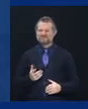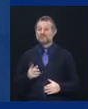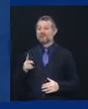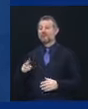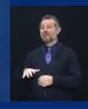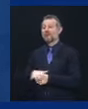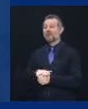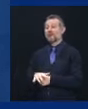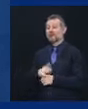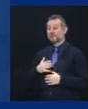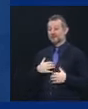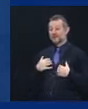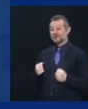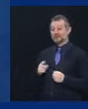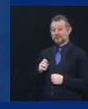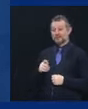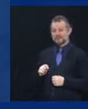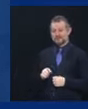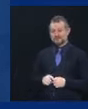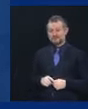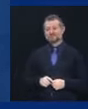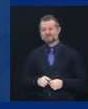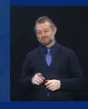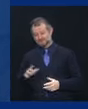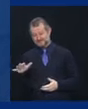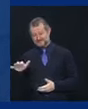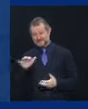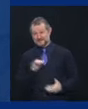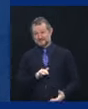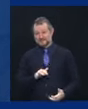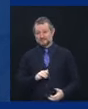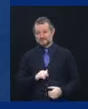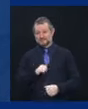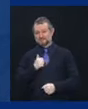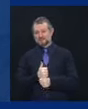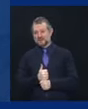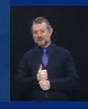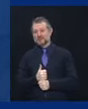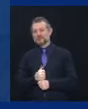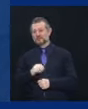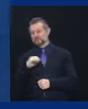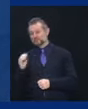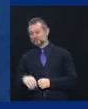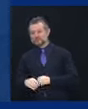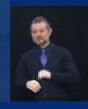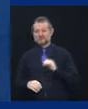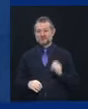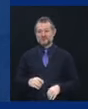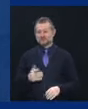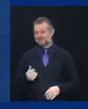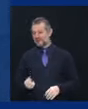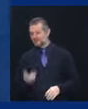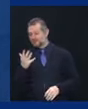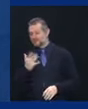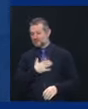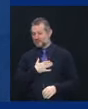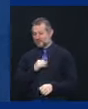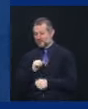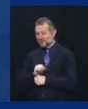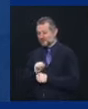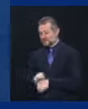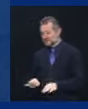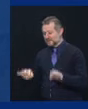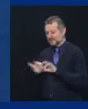is calibrated to their number of essential workers, but they give it to people who are 65